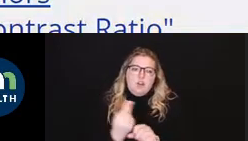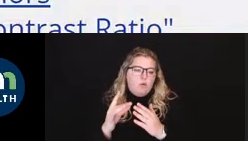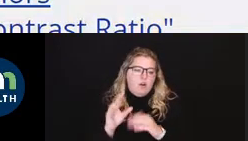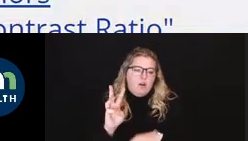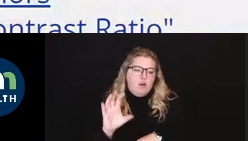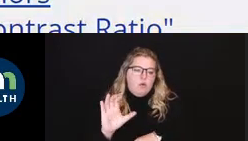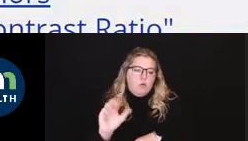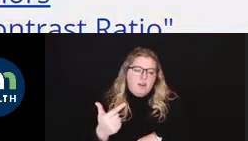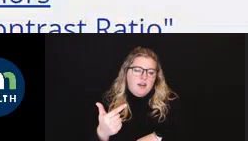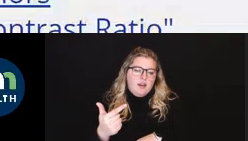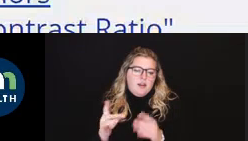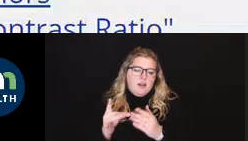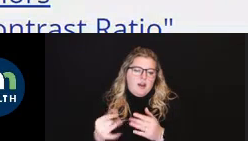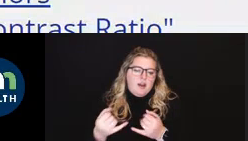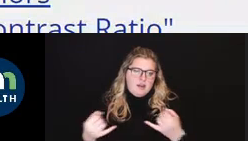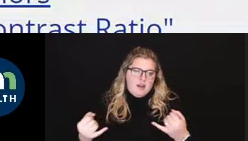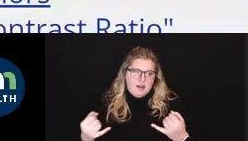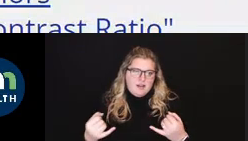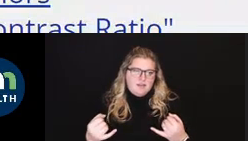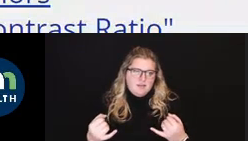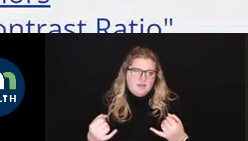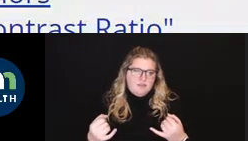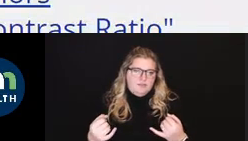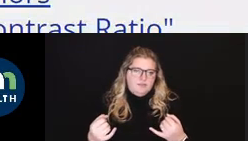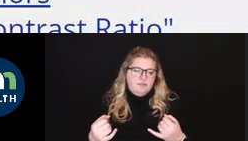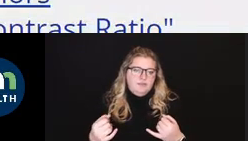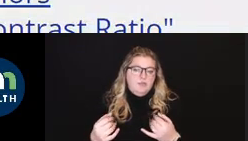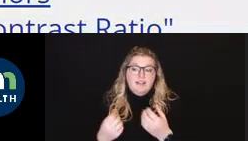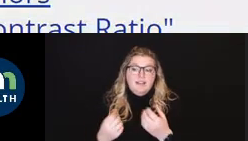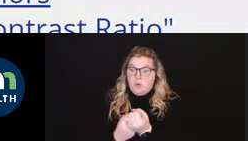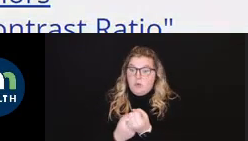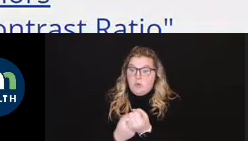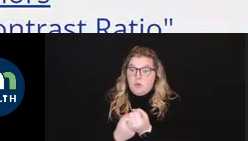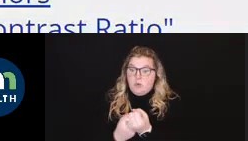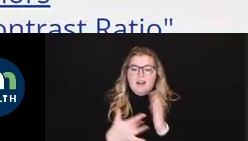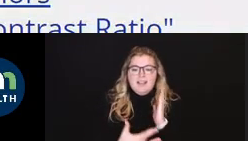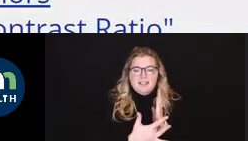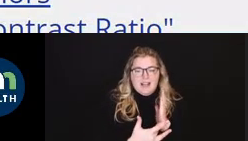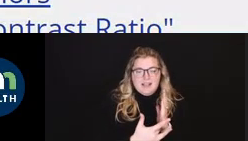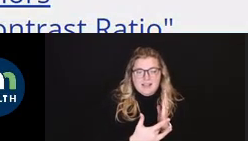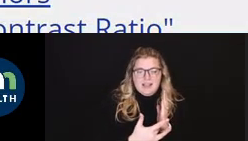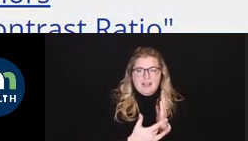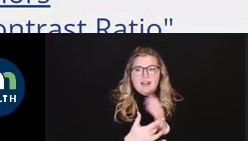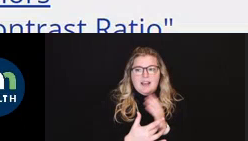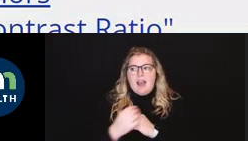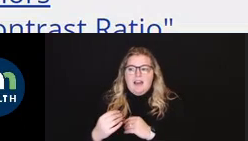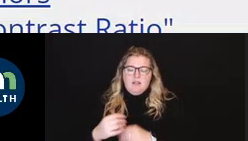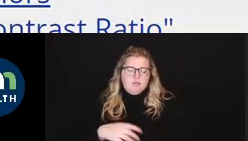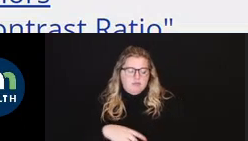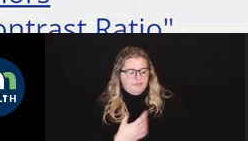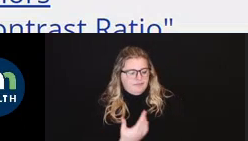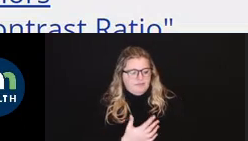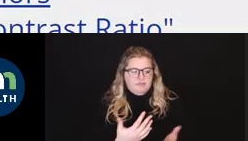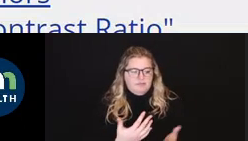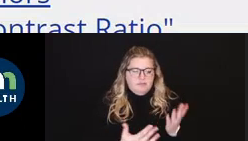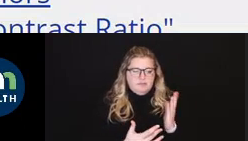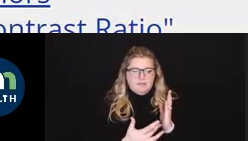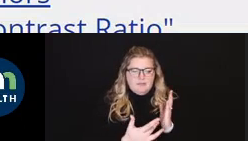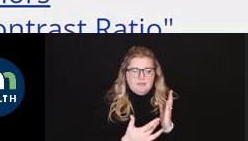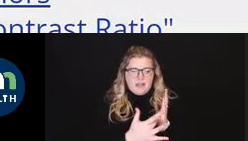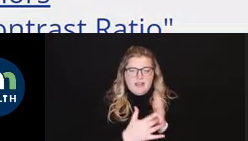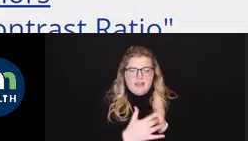of technology supported, kind of meaning a technique must be supported by the technologies that people are using. So that one's a little bit